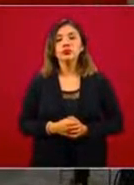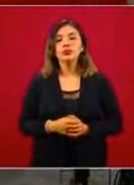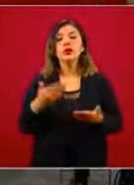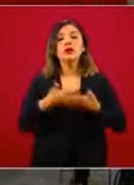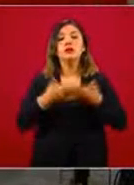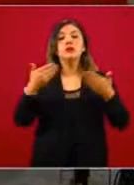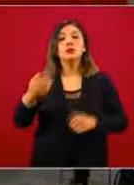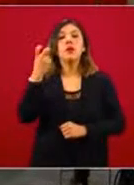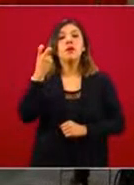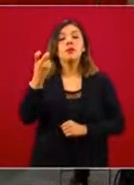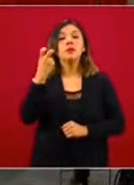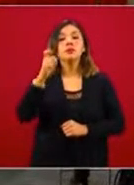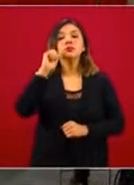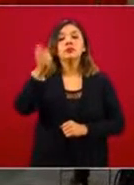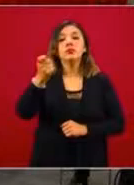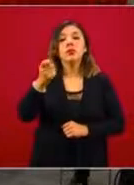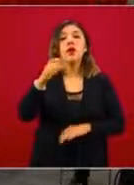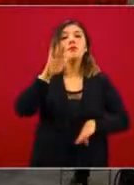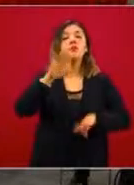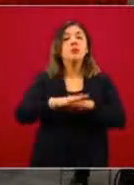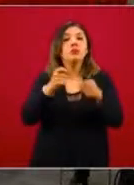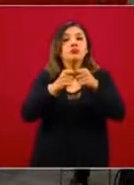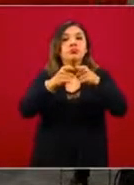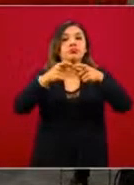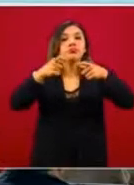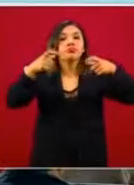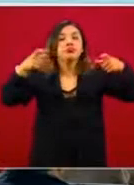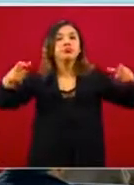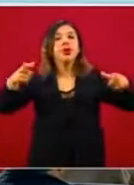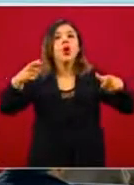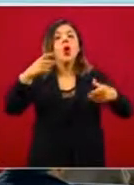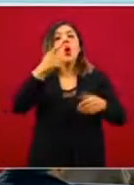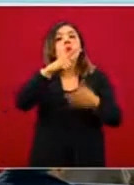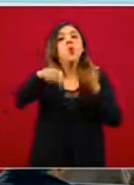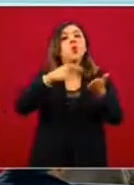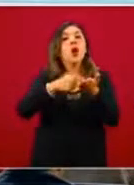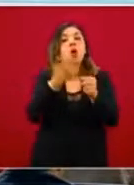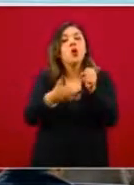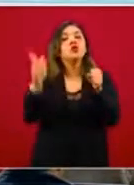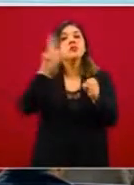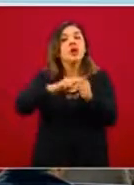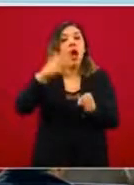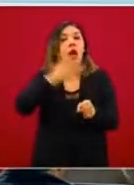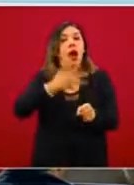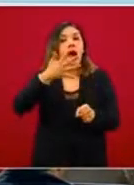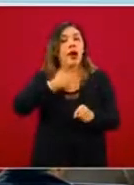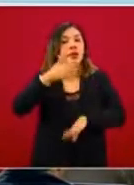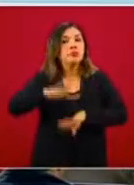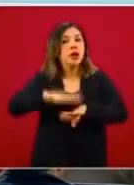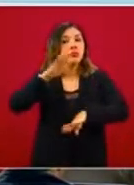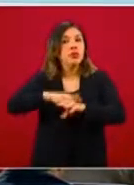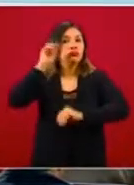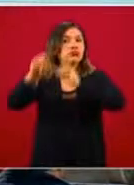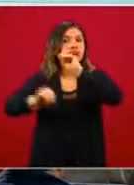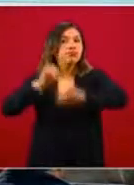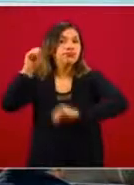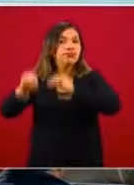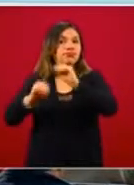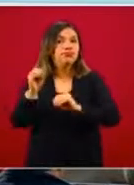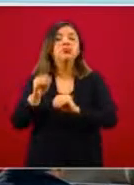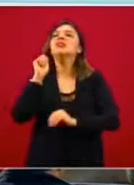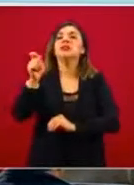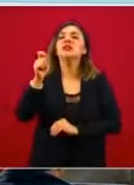Let's see here how hospitals have increased, how many beds they have, and also the number